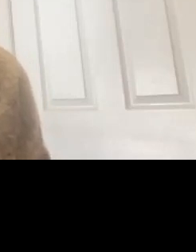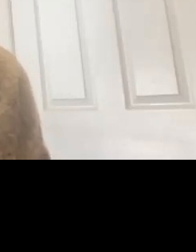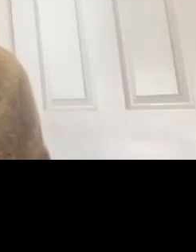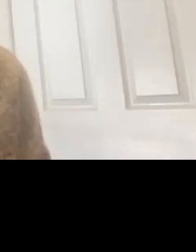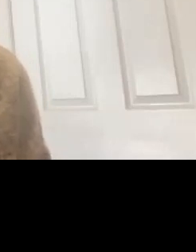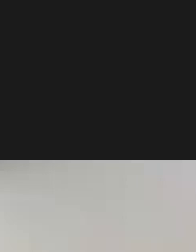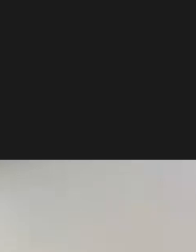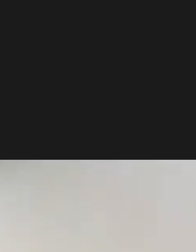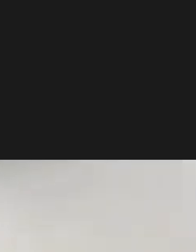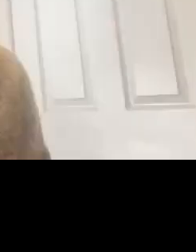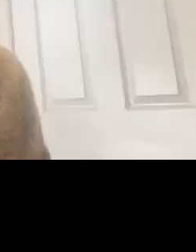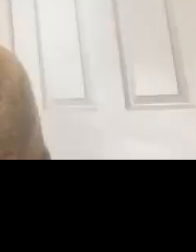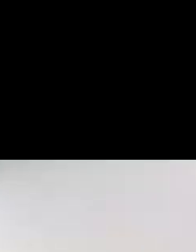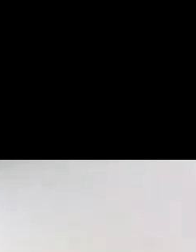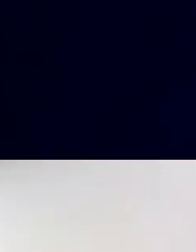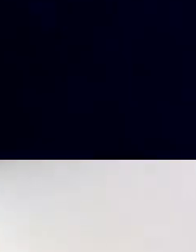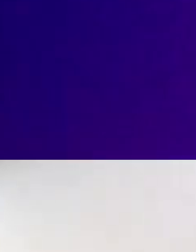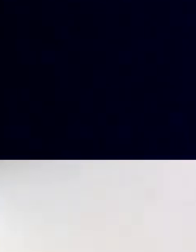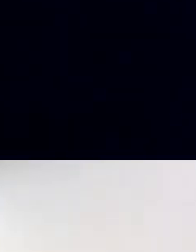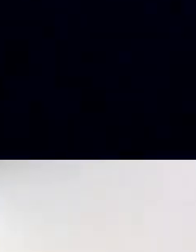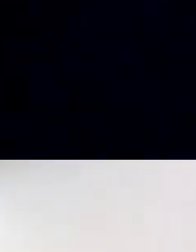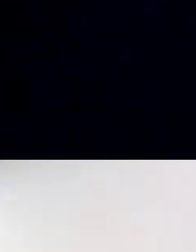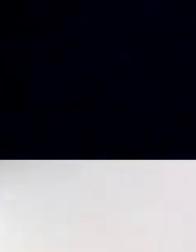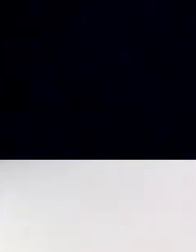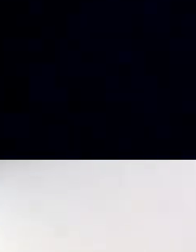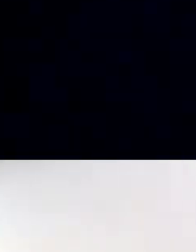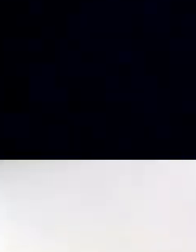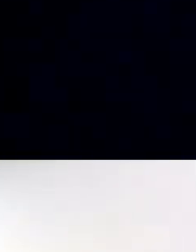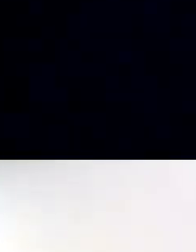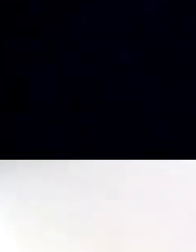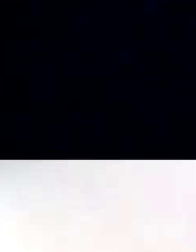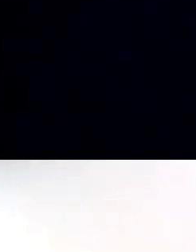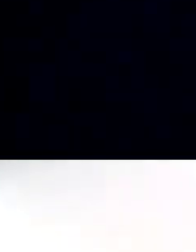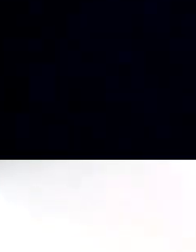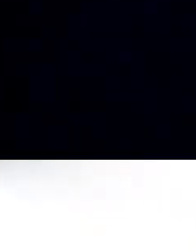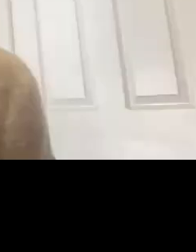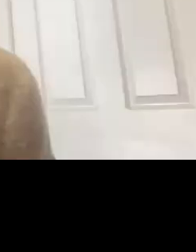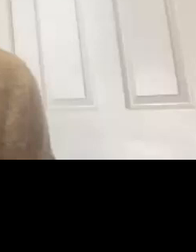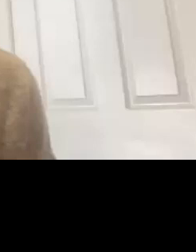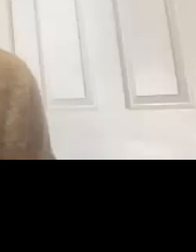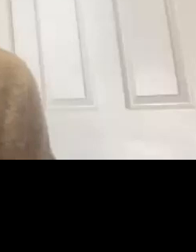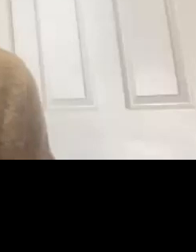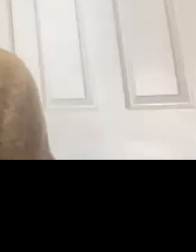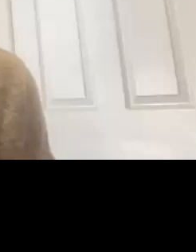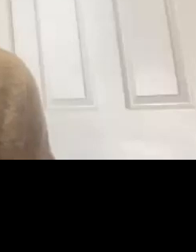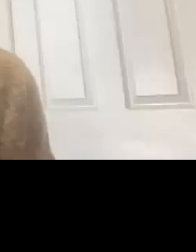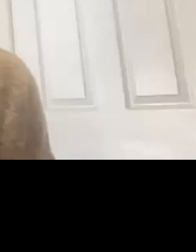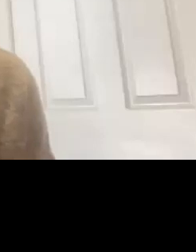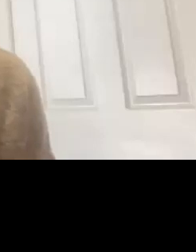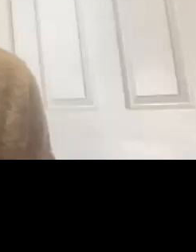Okay. Well, I don't see any more questions. So I do appreciate you all for taking the time to come